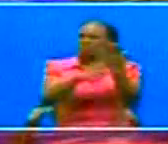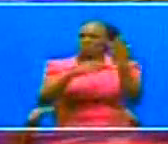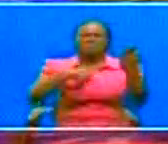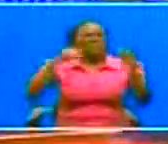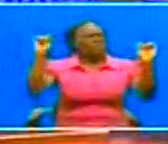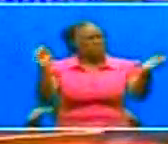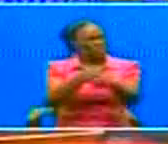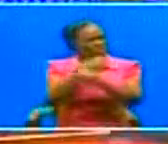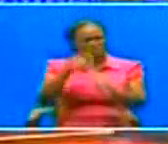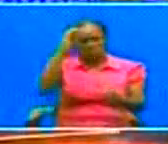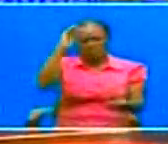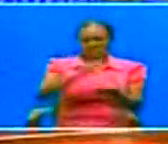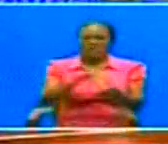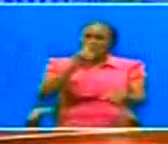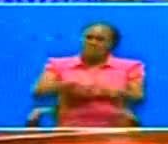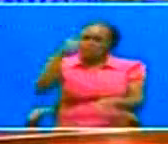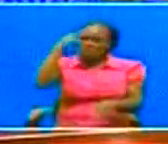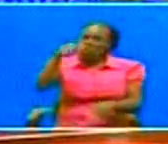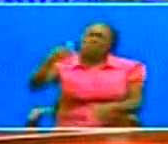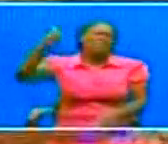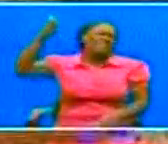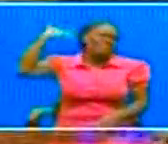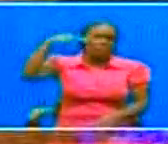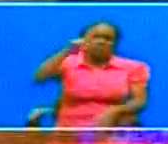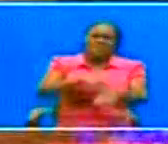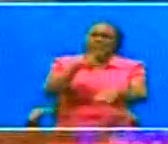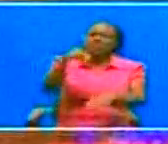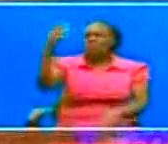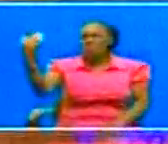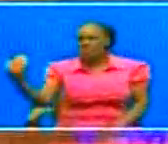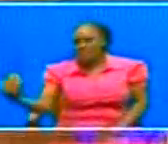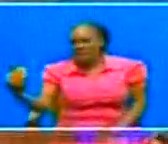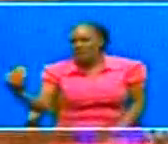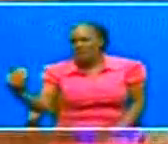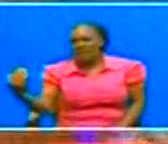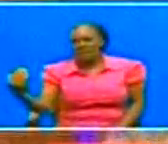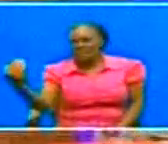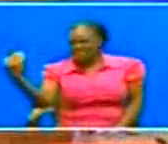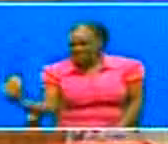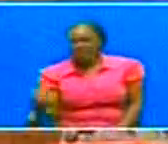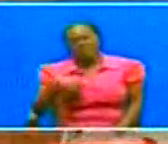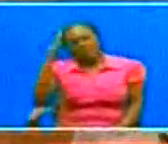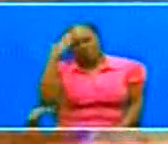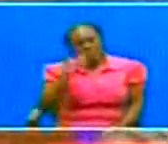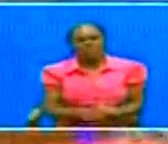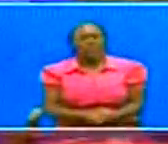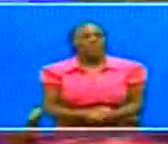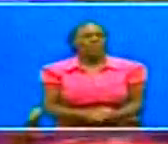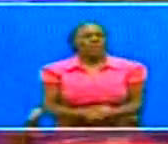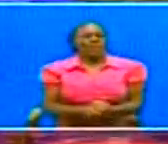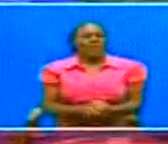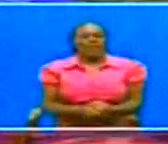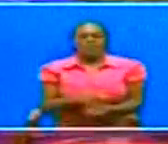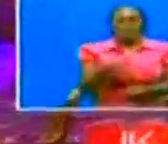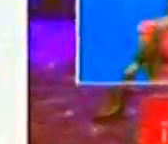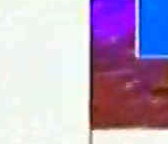believe I knew you when you were this big. I know. Do you remember? Well, no, but I was this big. You don't remember? No. The big star,